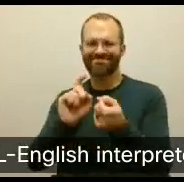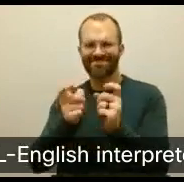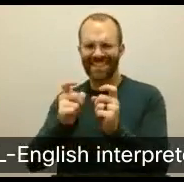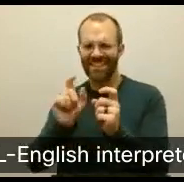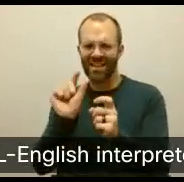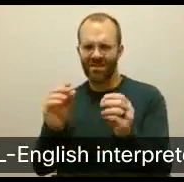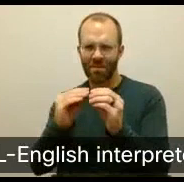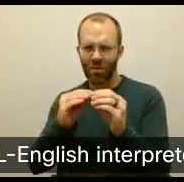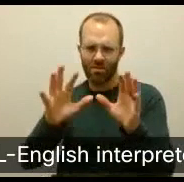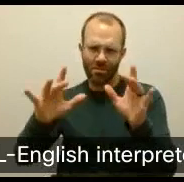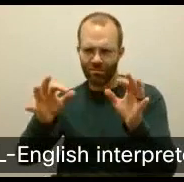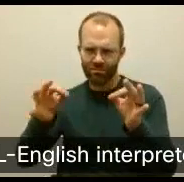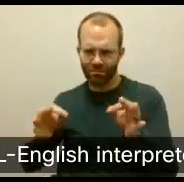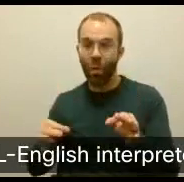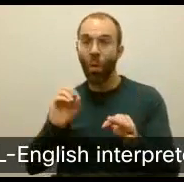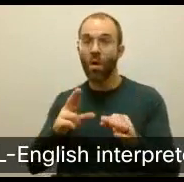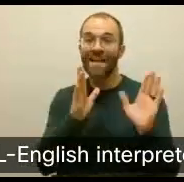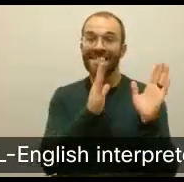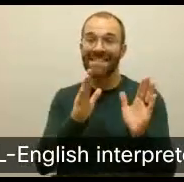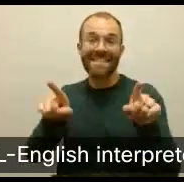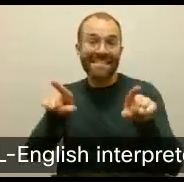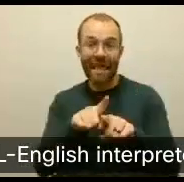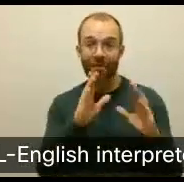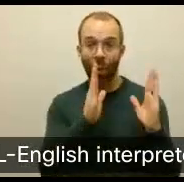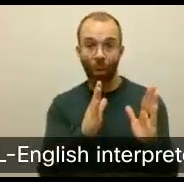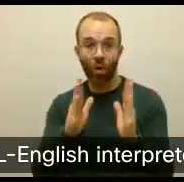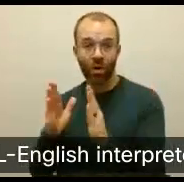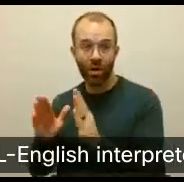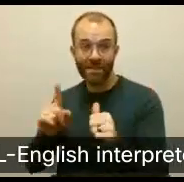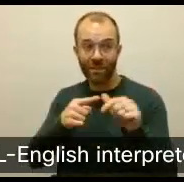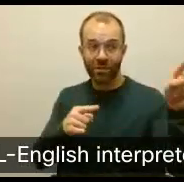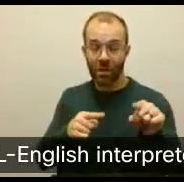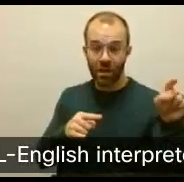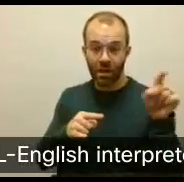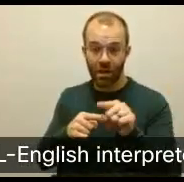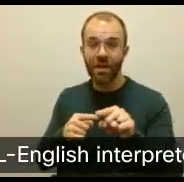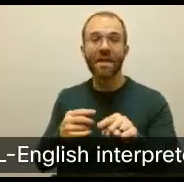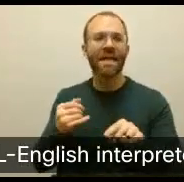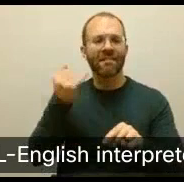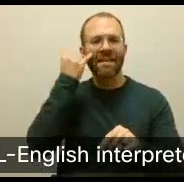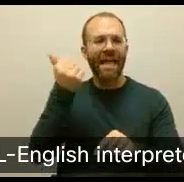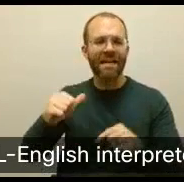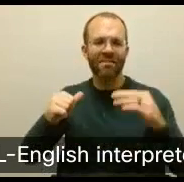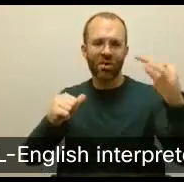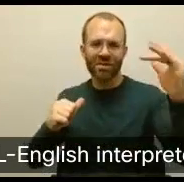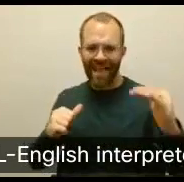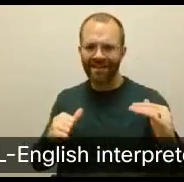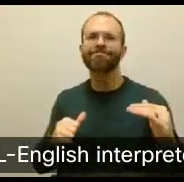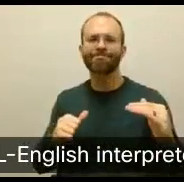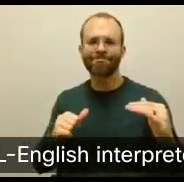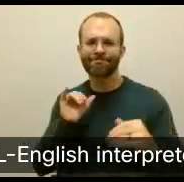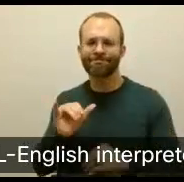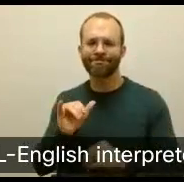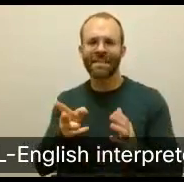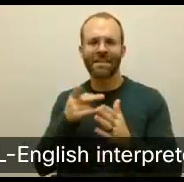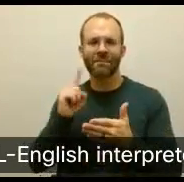information listed in exactly the same order as the original text? So if I know any of those 3 things, that would signal to me that I should